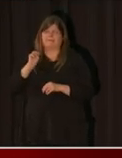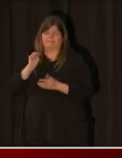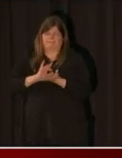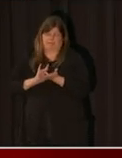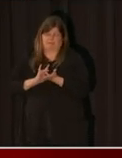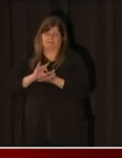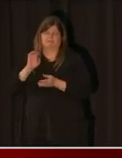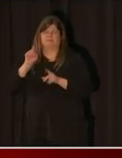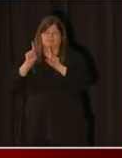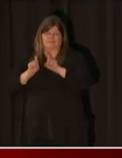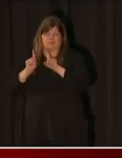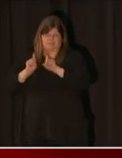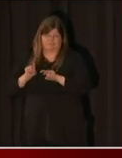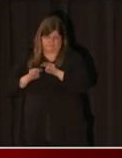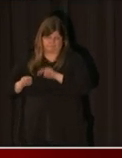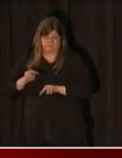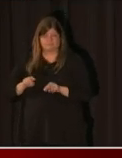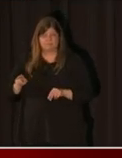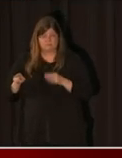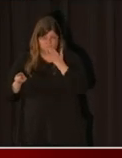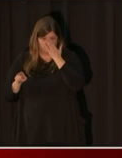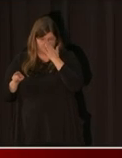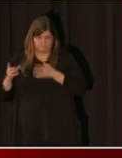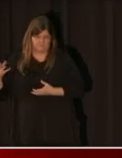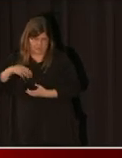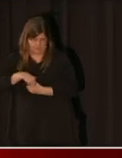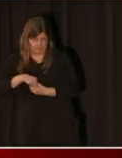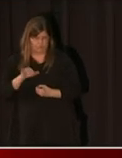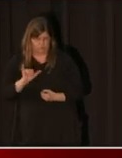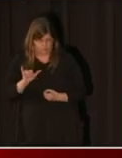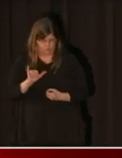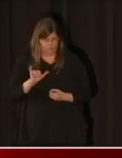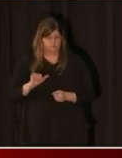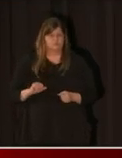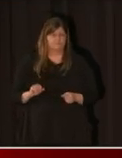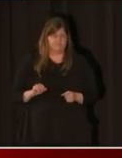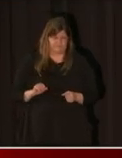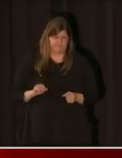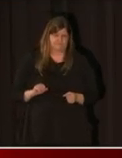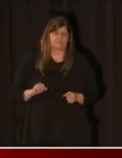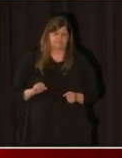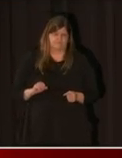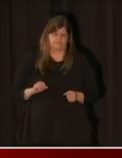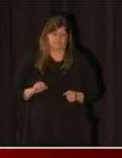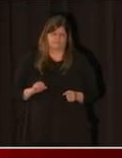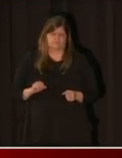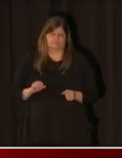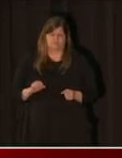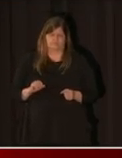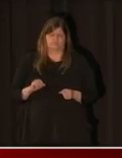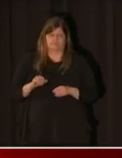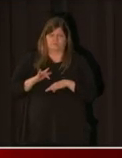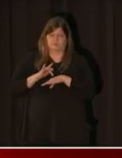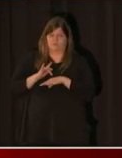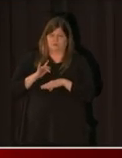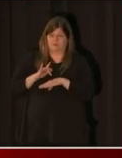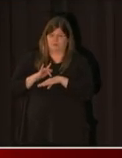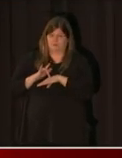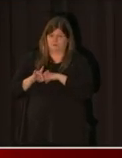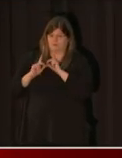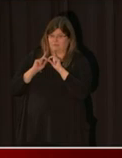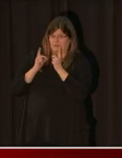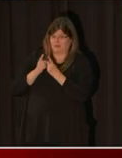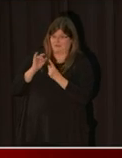are not. And we have also provided guidance. And yes, early on, the Department of Health provided